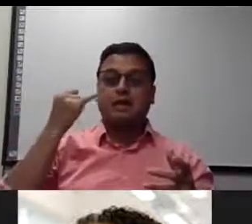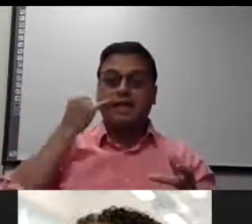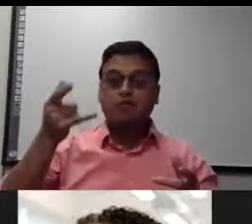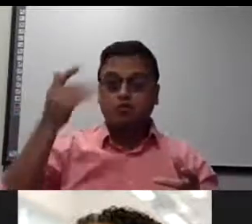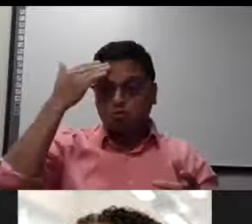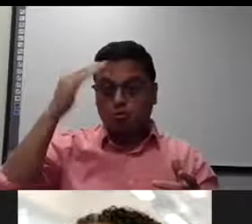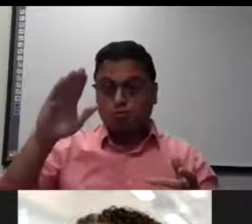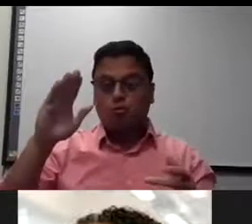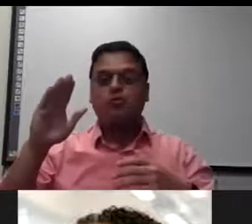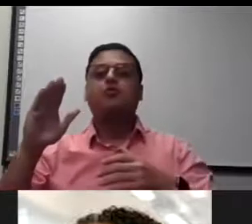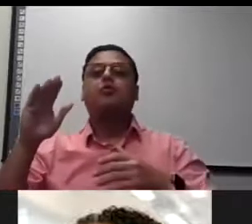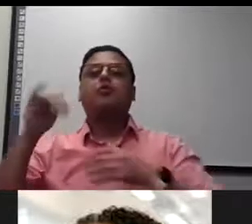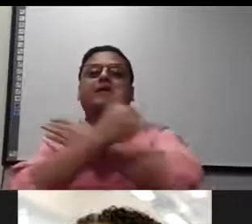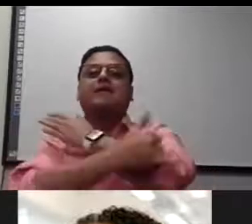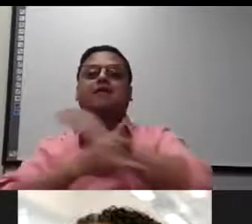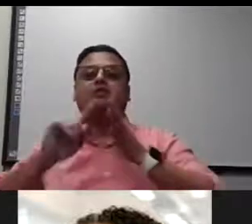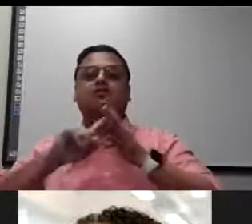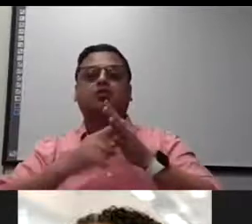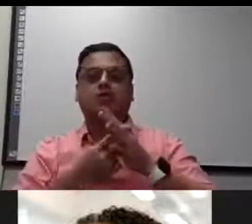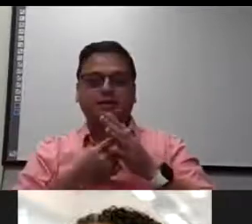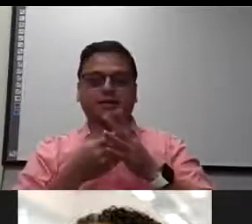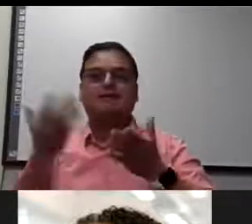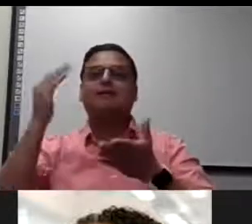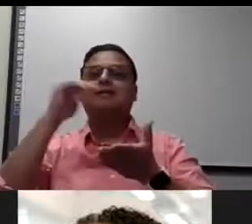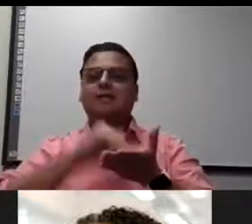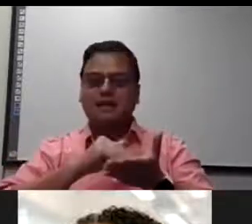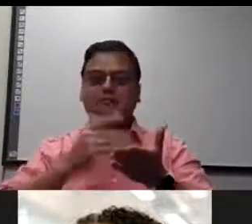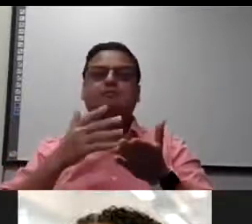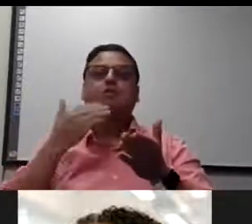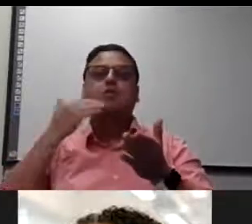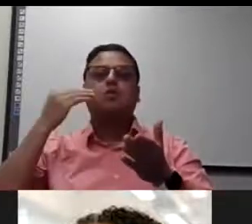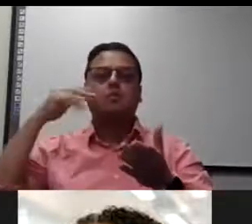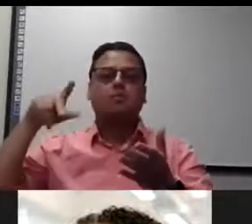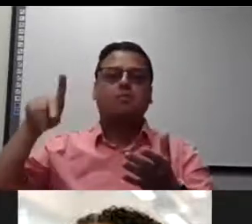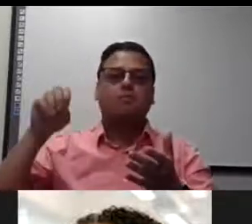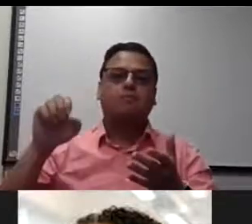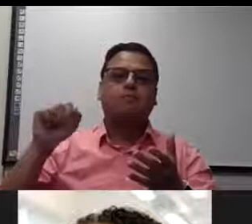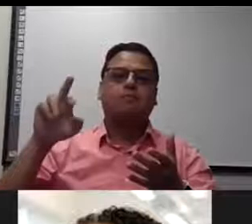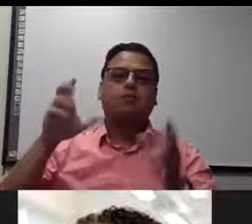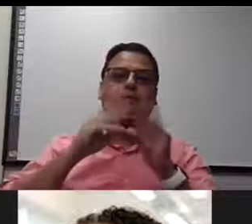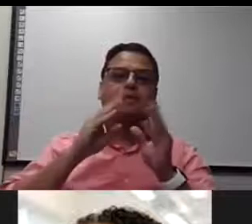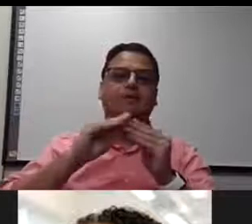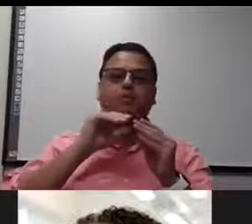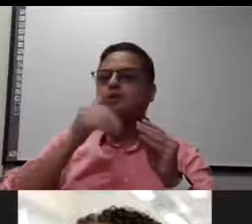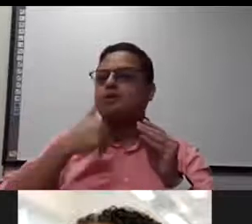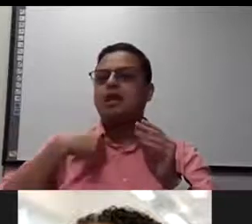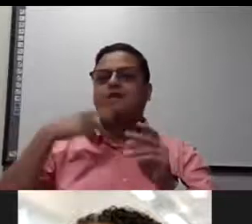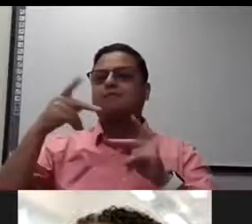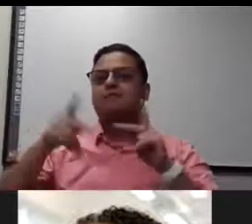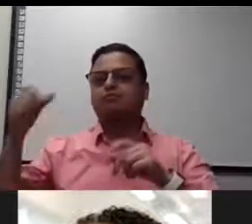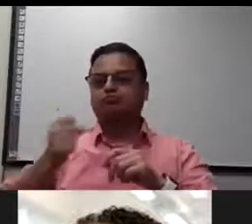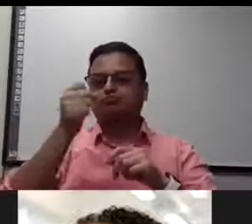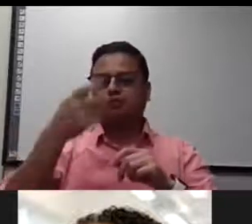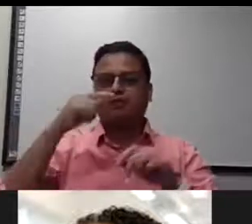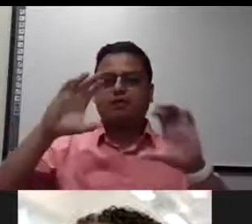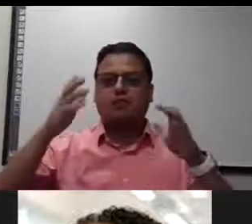The county is starting back up the home for all meetings. We did not actually assign anybody to this group because they